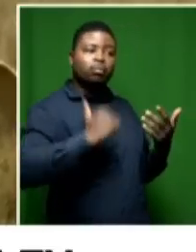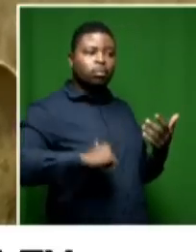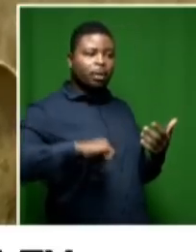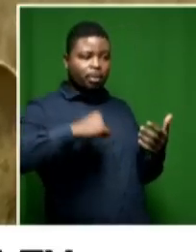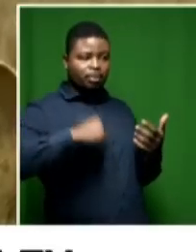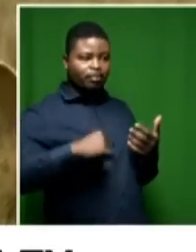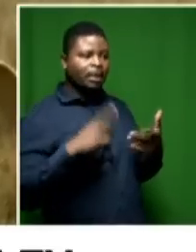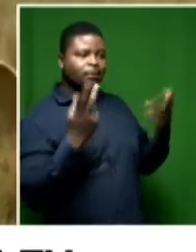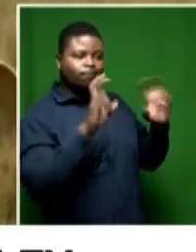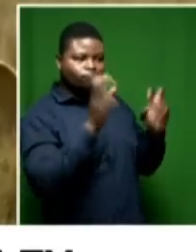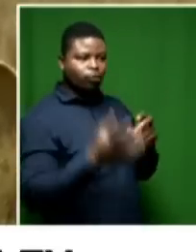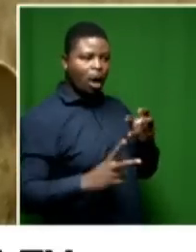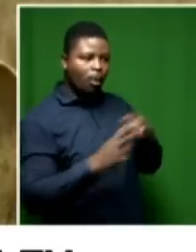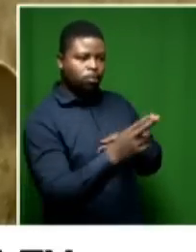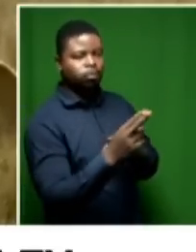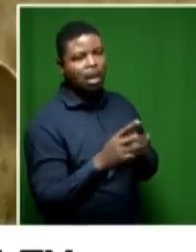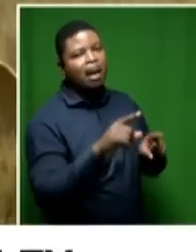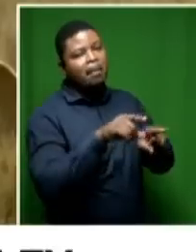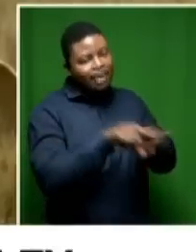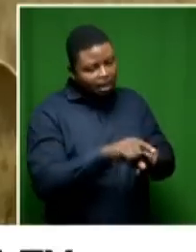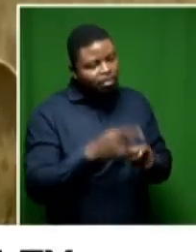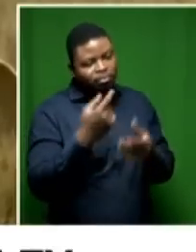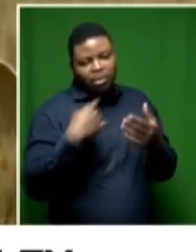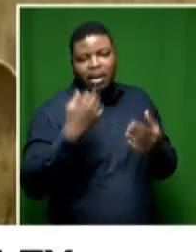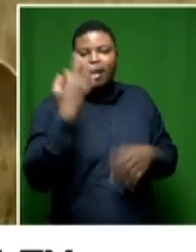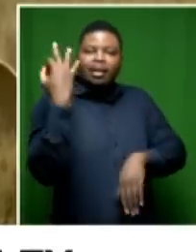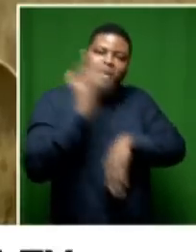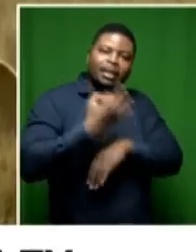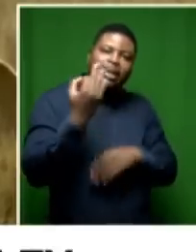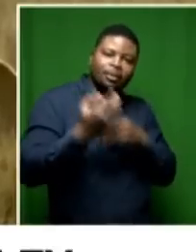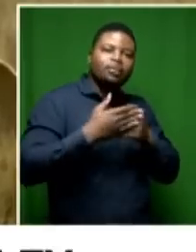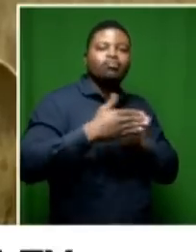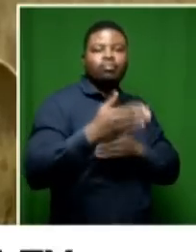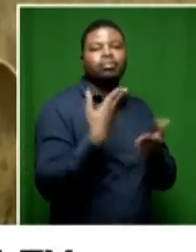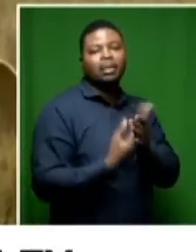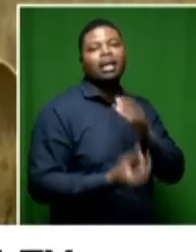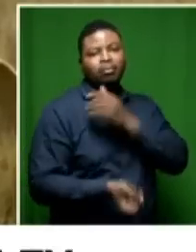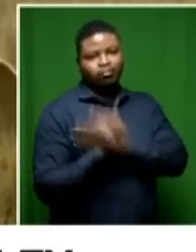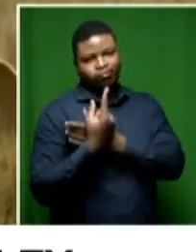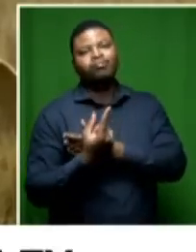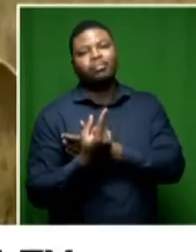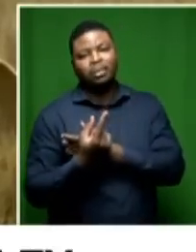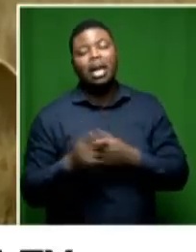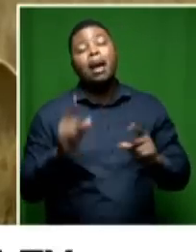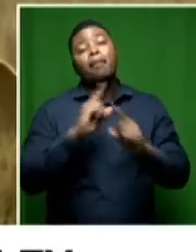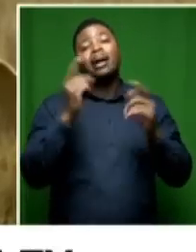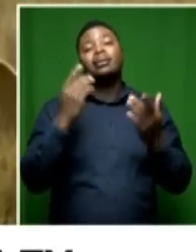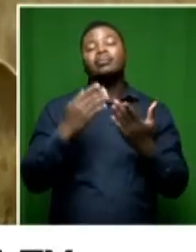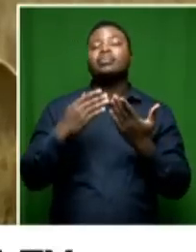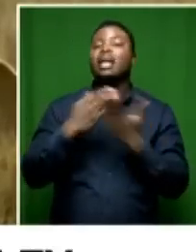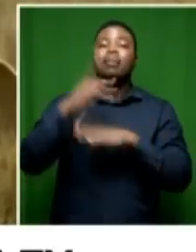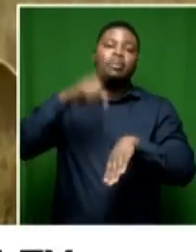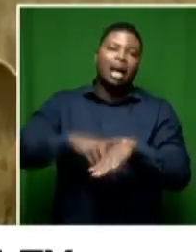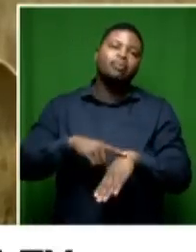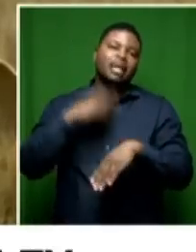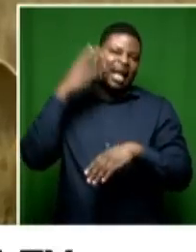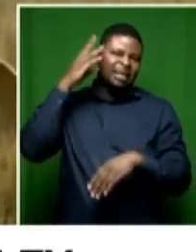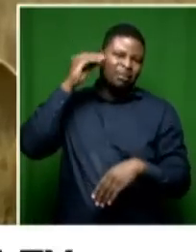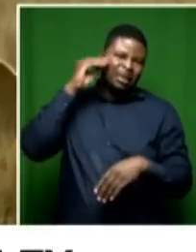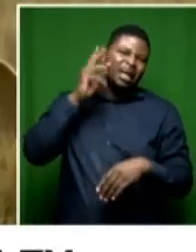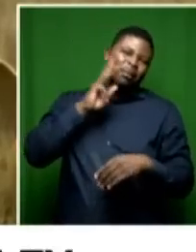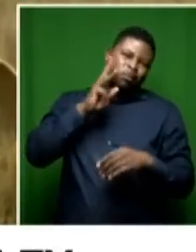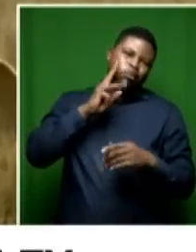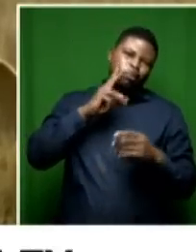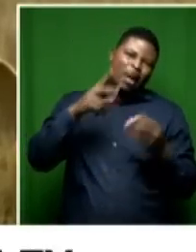in Kimberley for the next 3 days. But many times it's more than 3 days. But to tell us more about